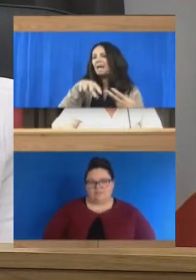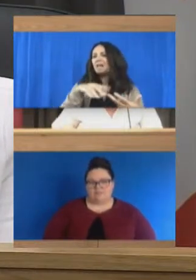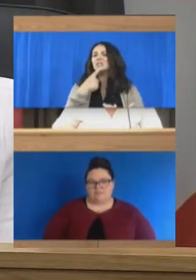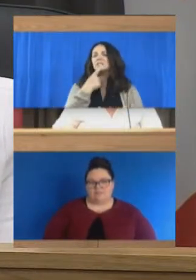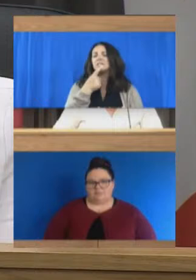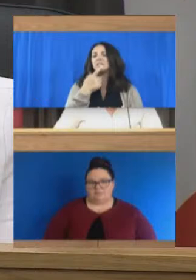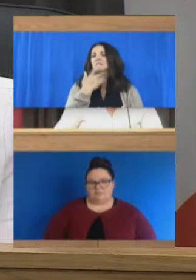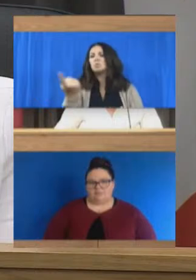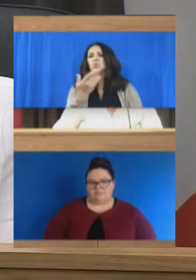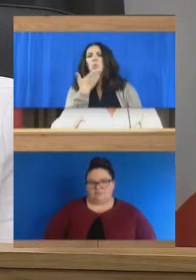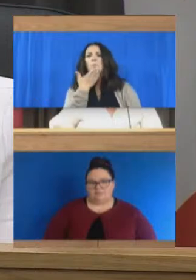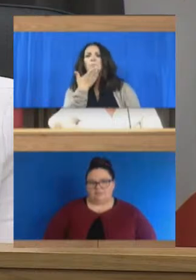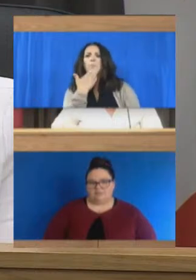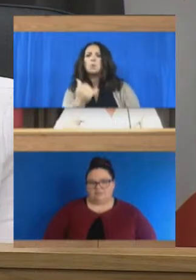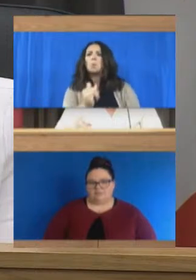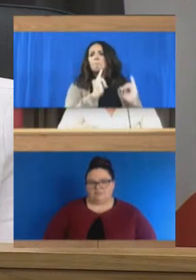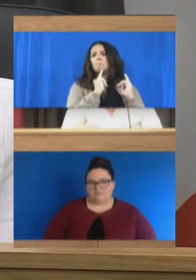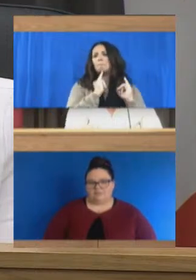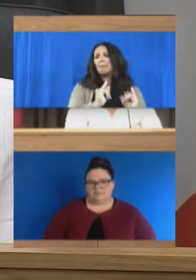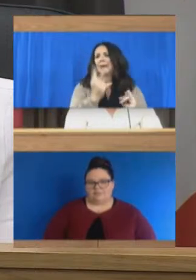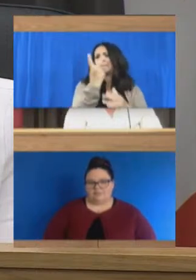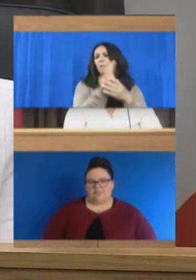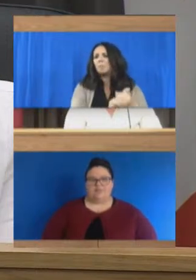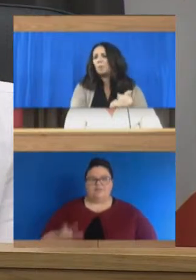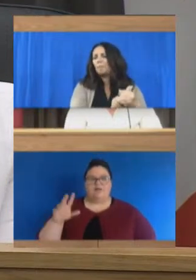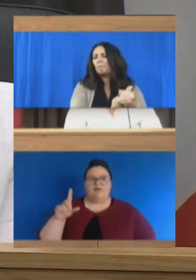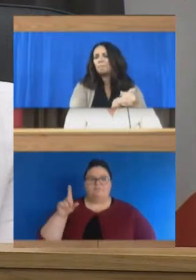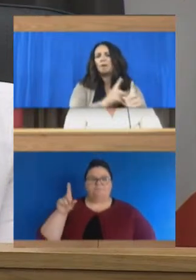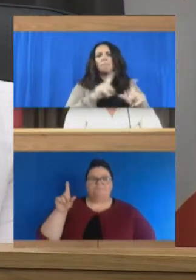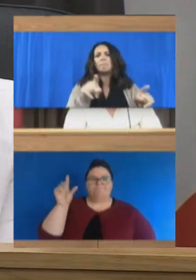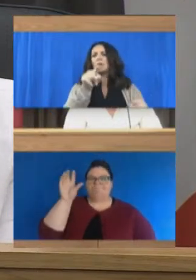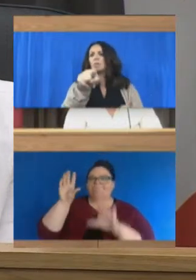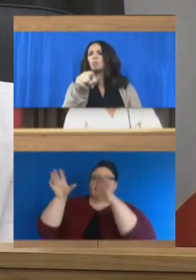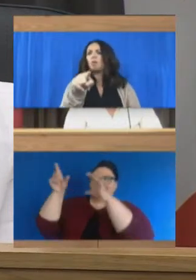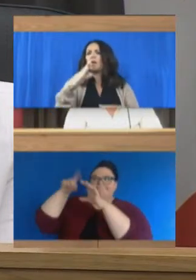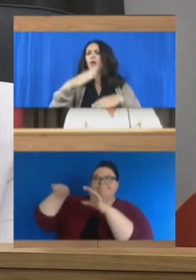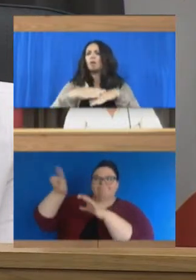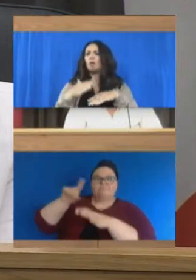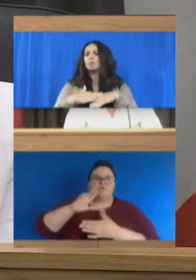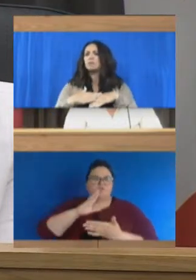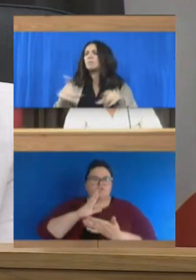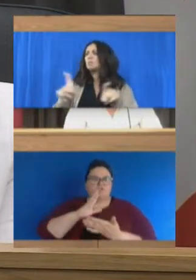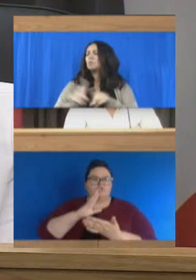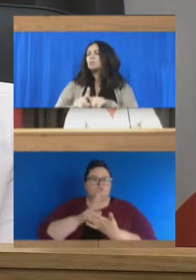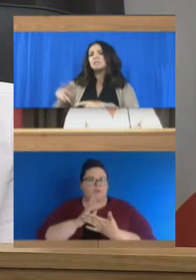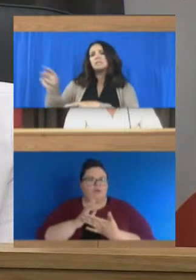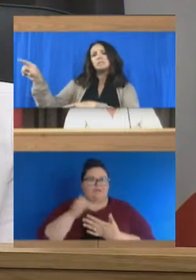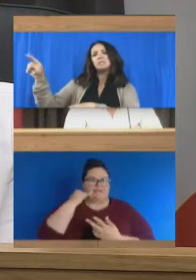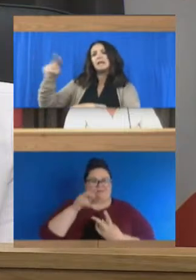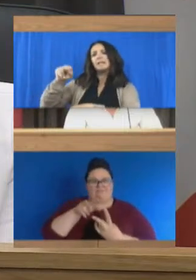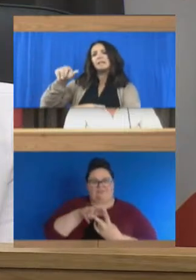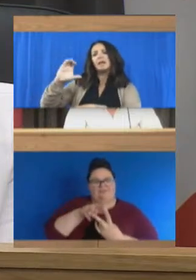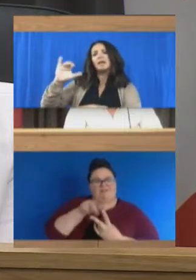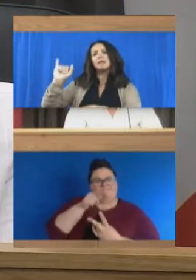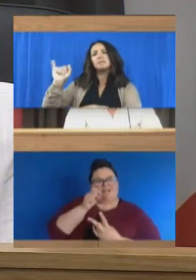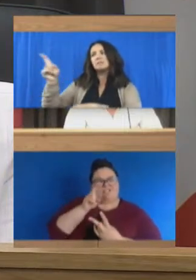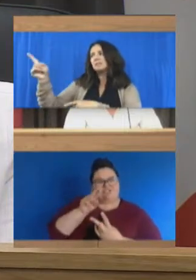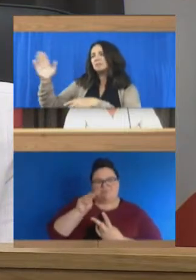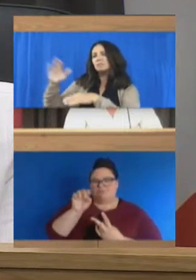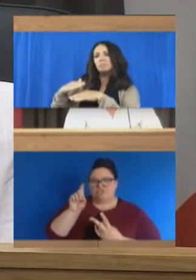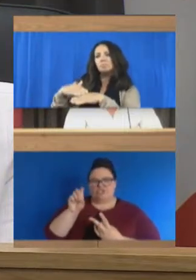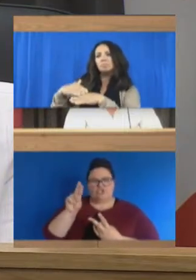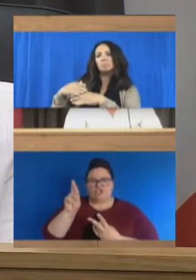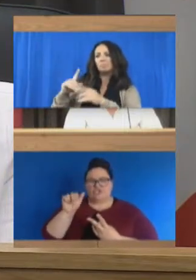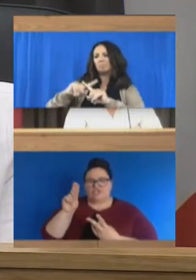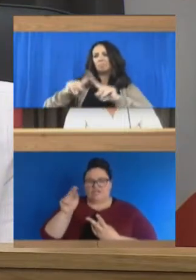of information for different jurisdictions, and for Canada, again, we follow Health Canada and Public Health Agency of